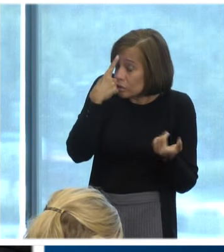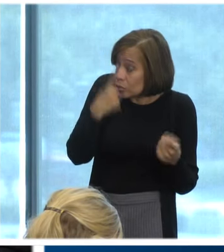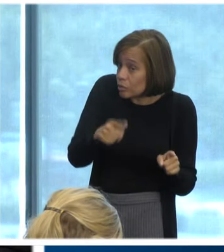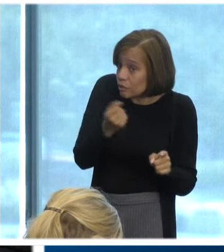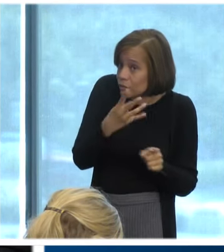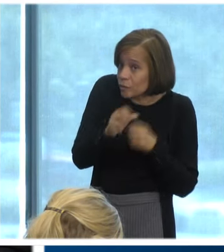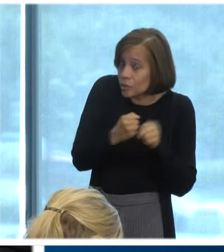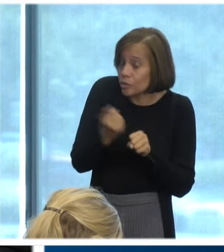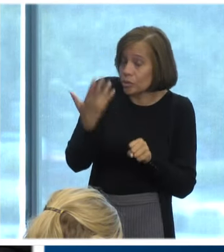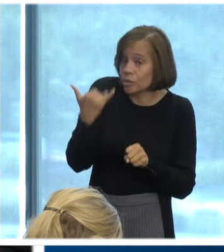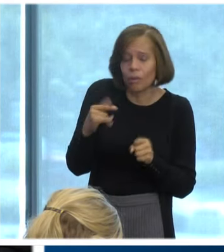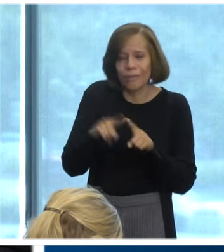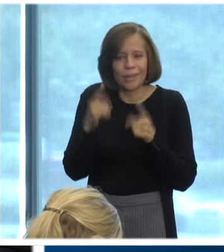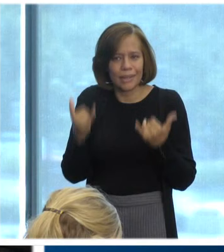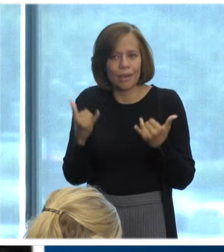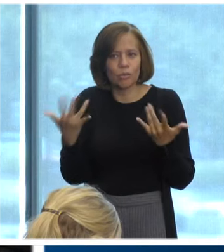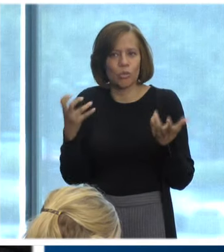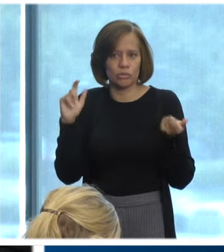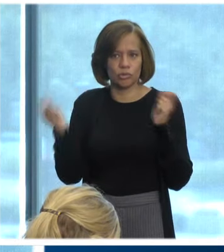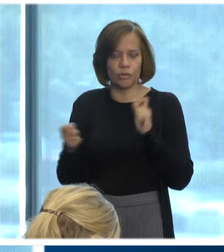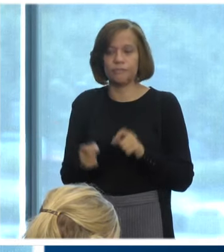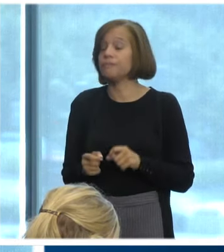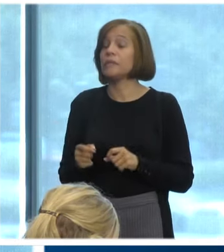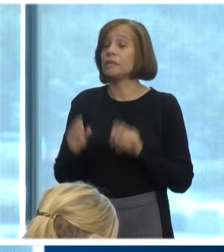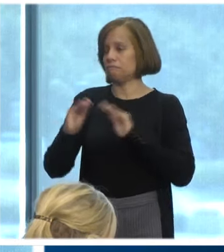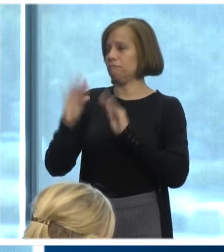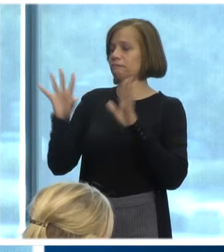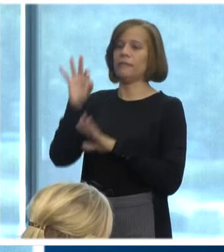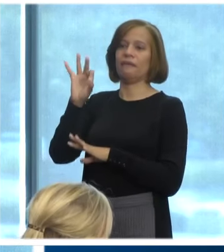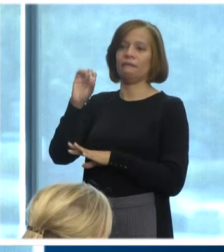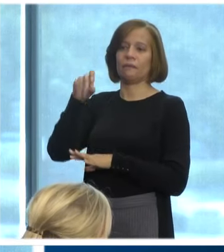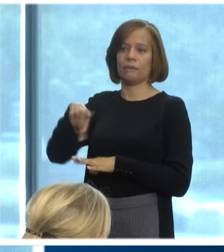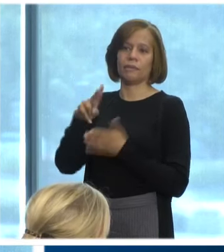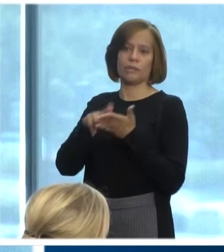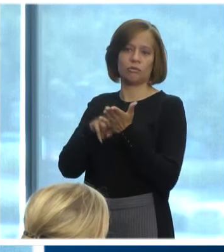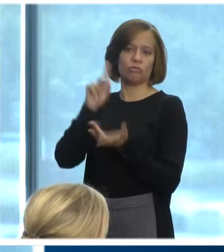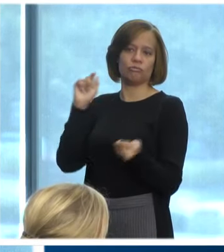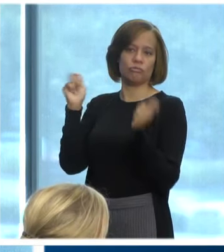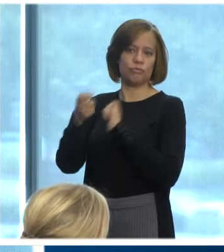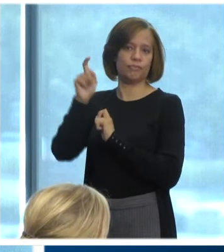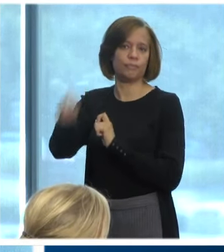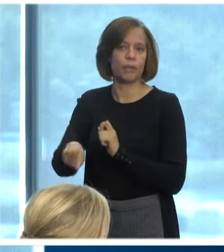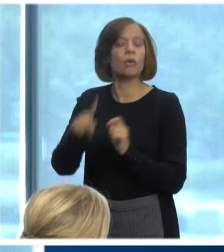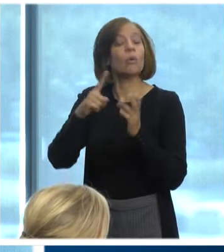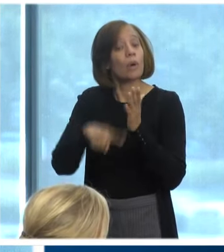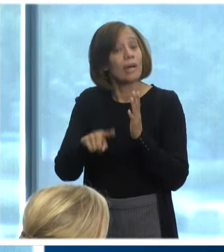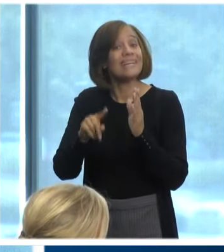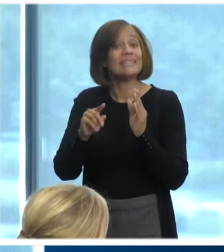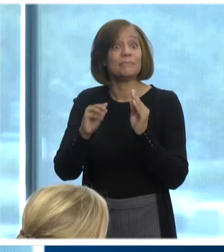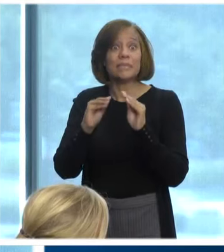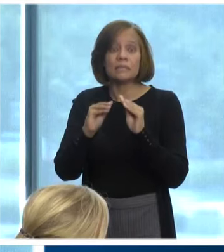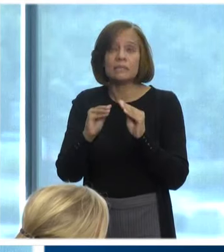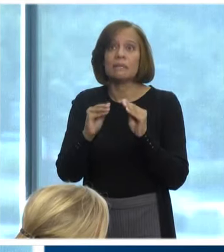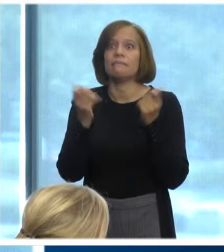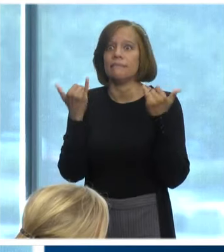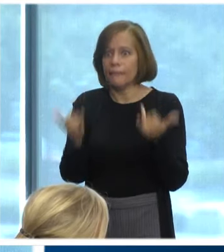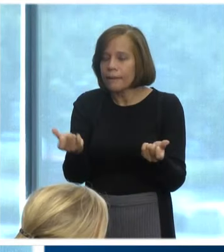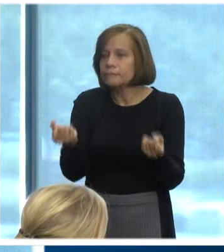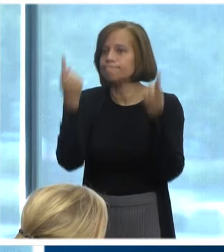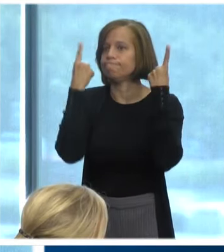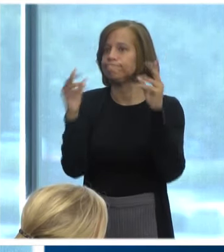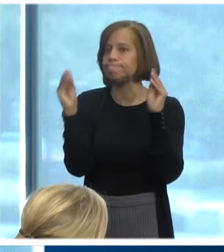ago? Well, clearly, the FOP contract has to change. And I think what has become very clear to me and the community